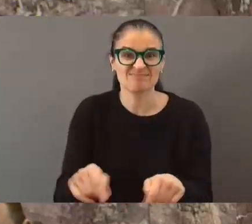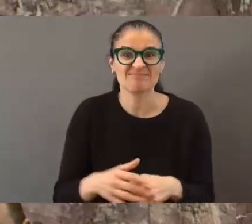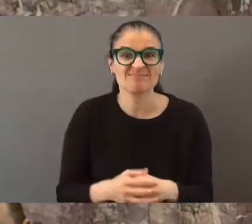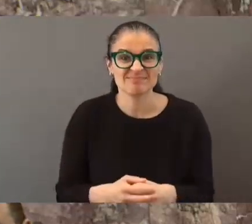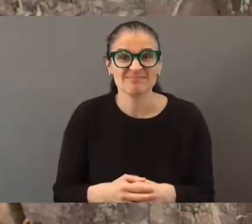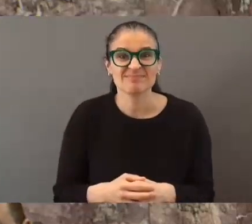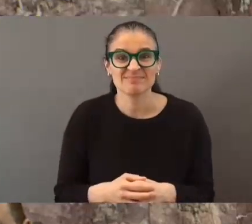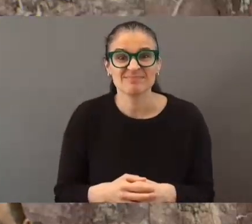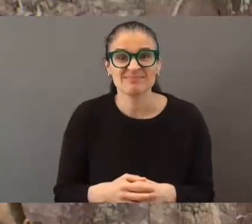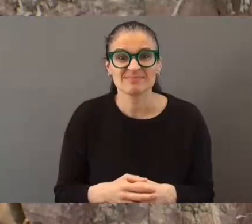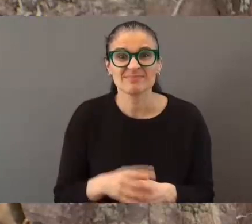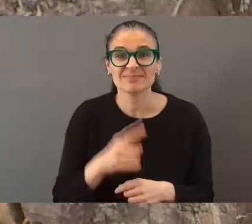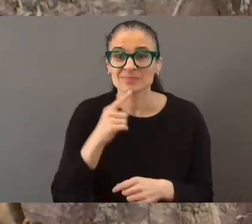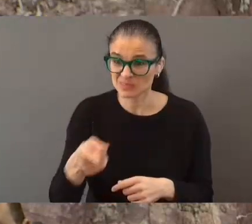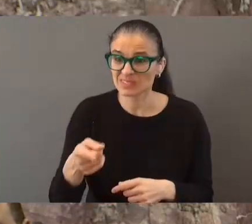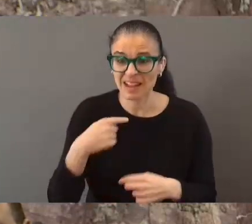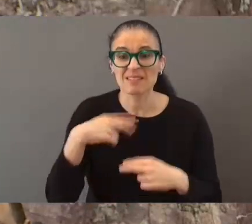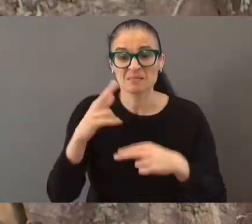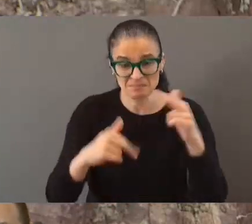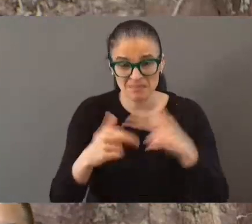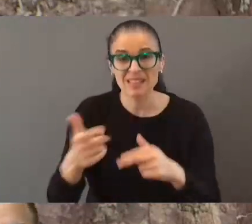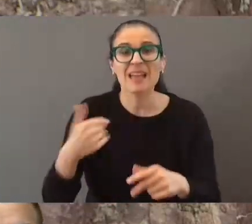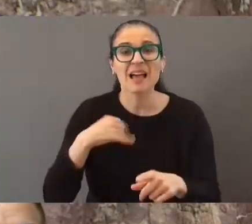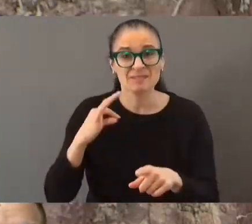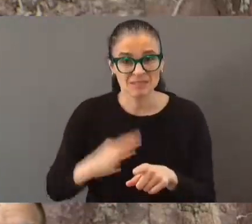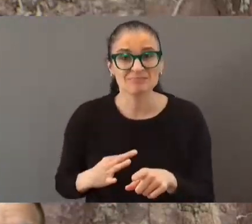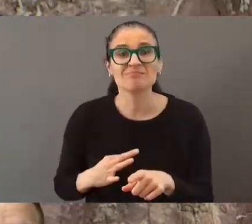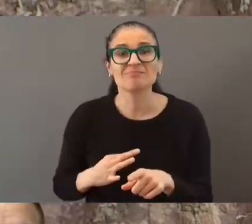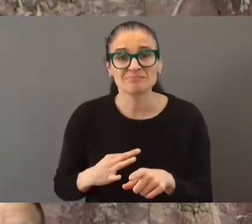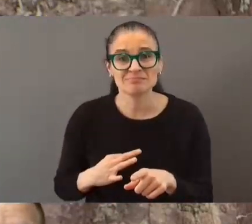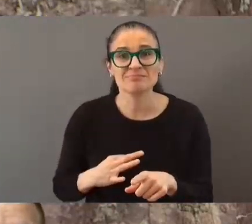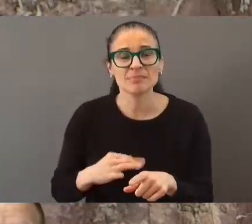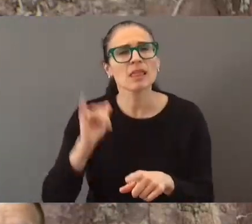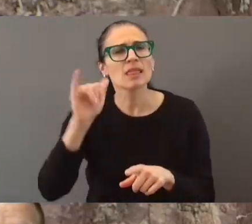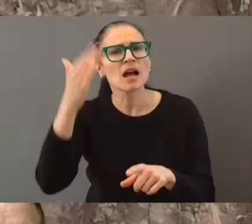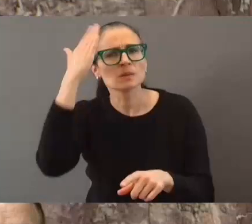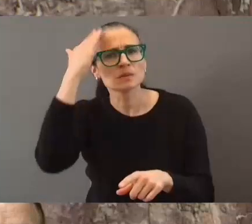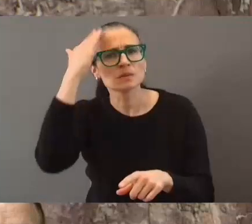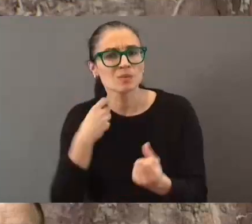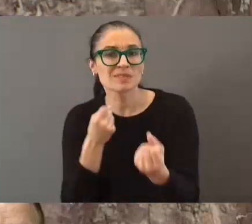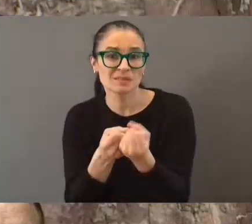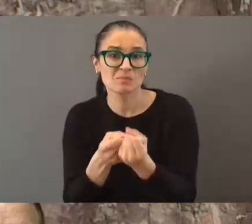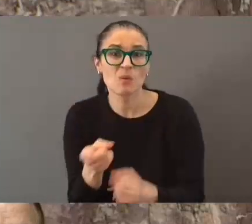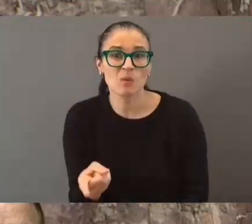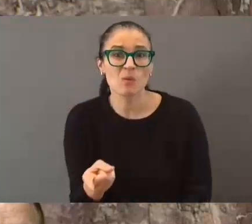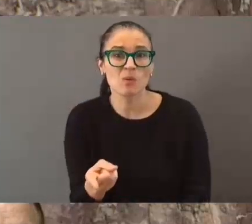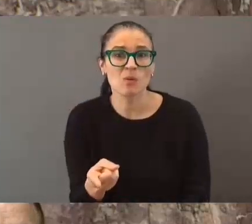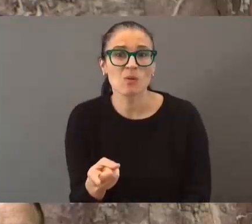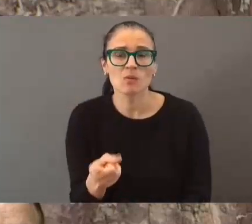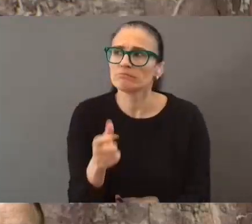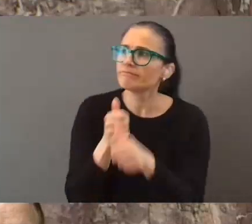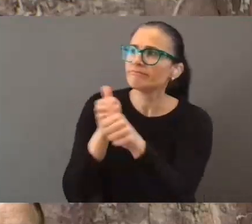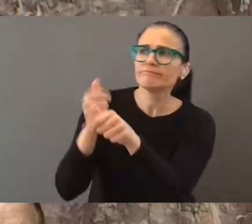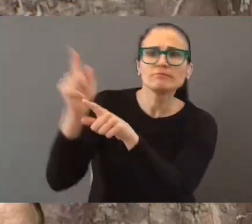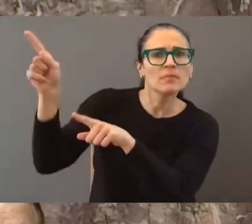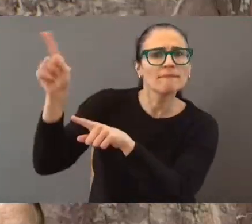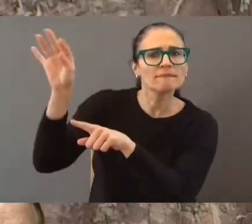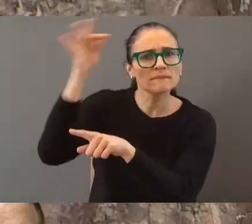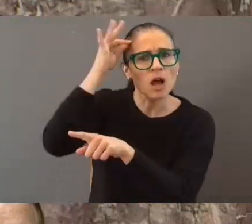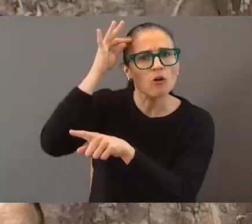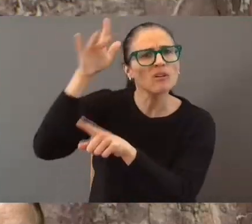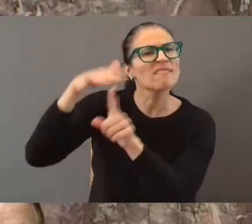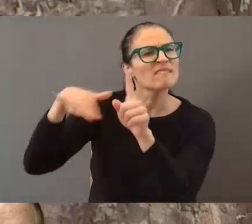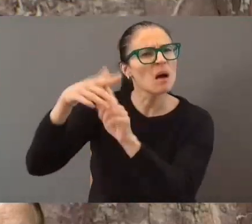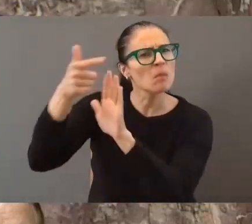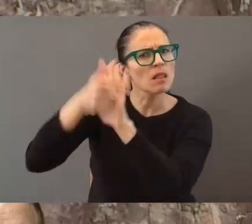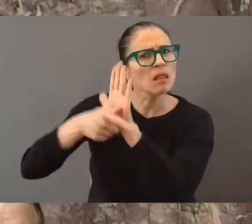why we have been supported, consistent with federal environmental law and fisheries and oceans regulation and everything else. We've been